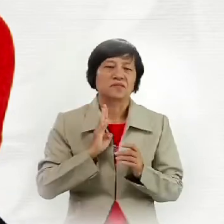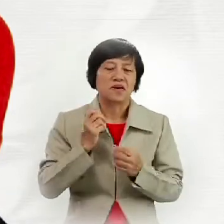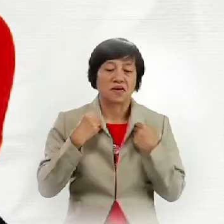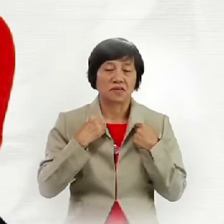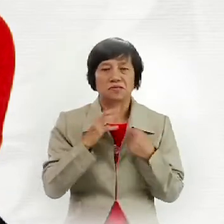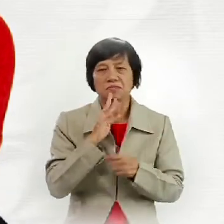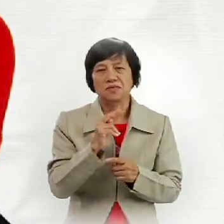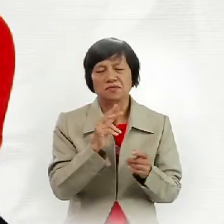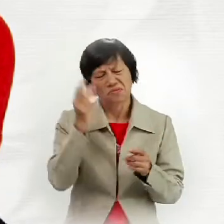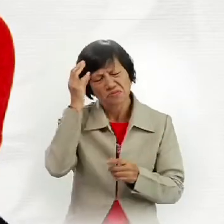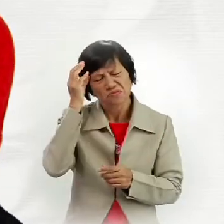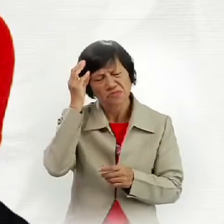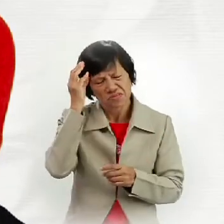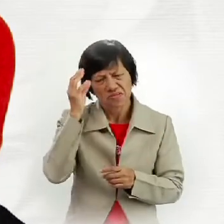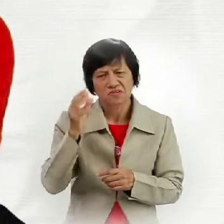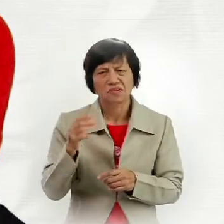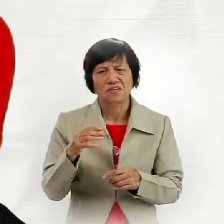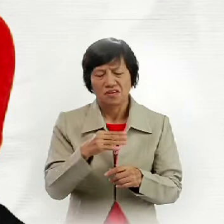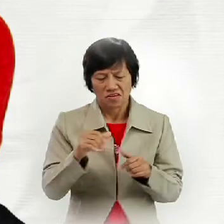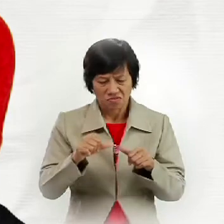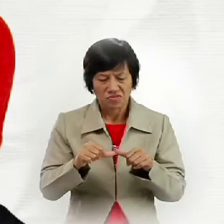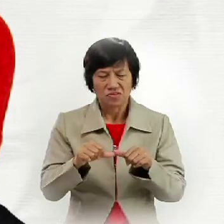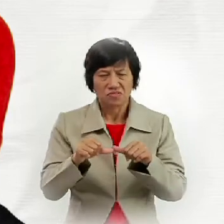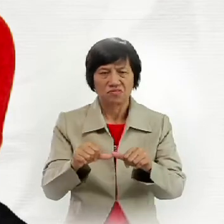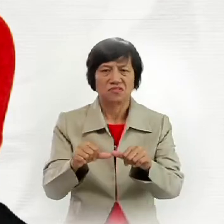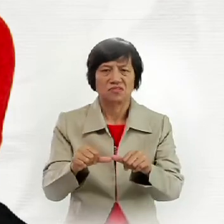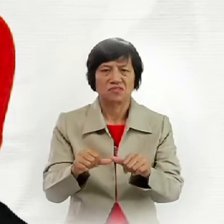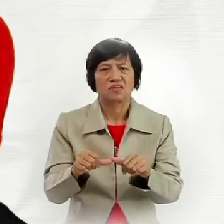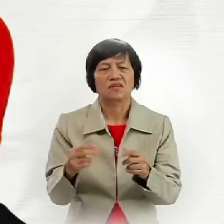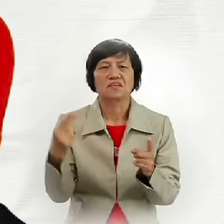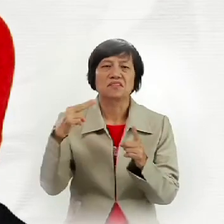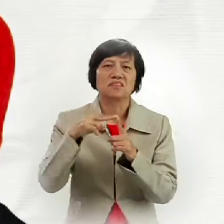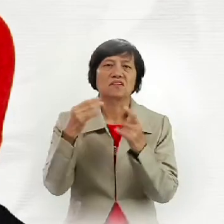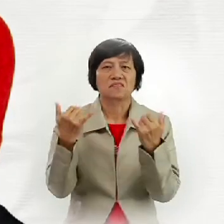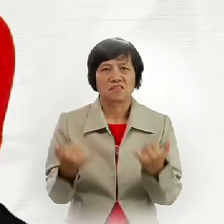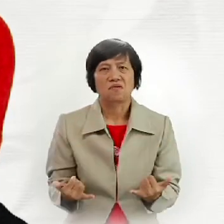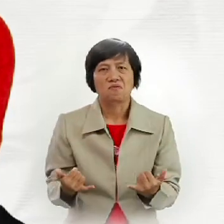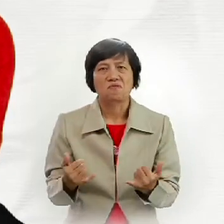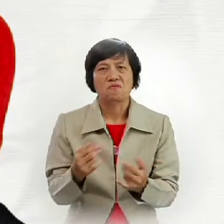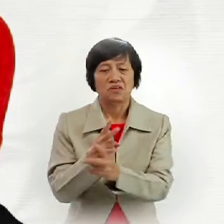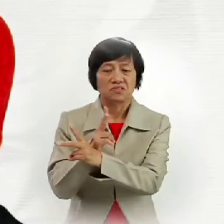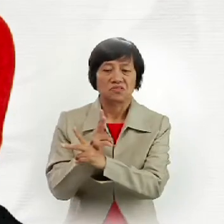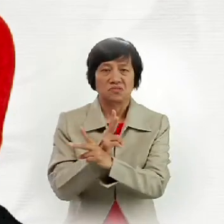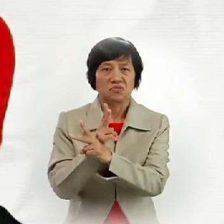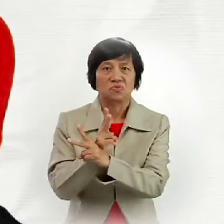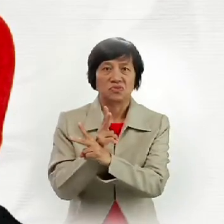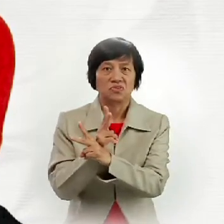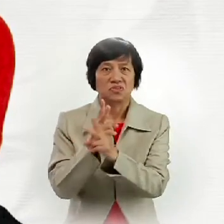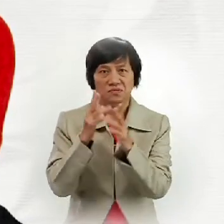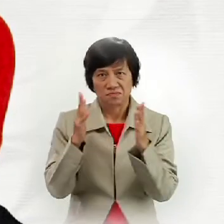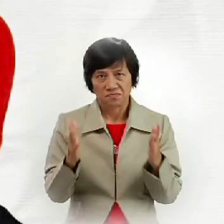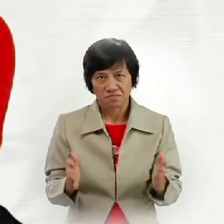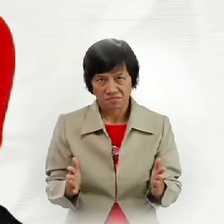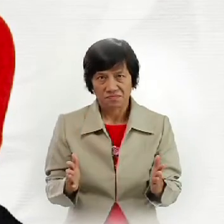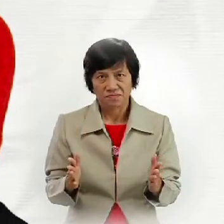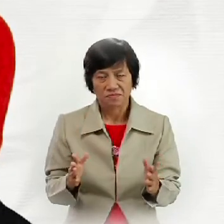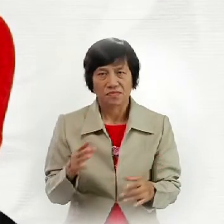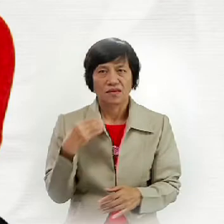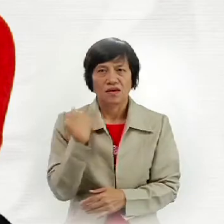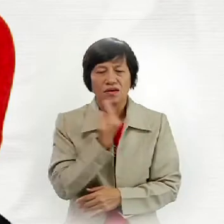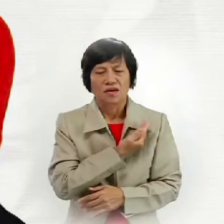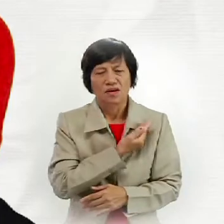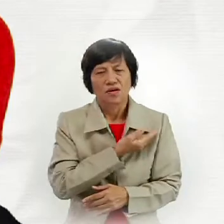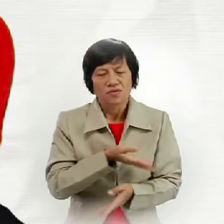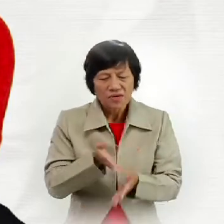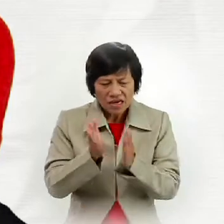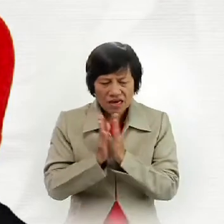and it continues to be a concern in our times. Stewardship. And we are